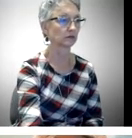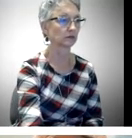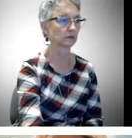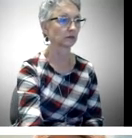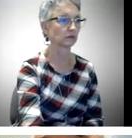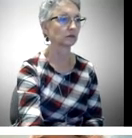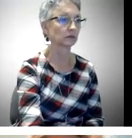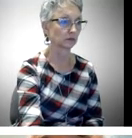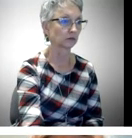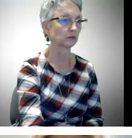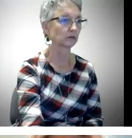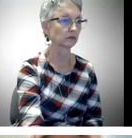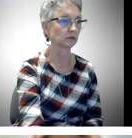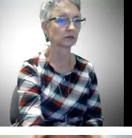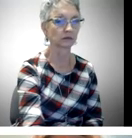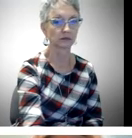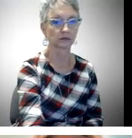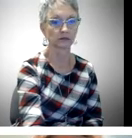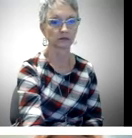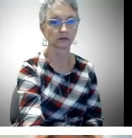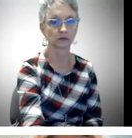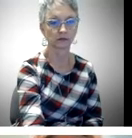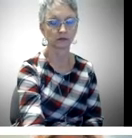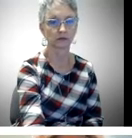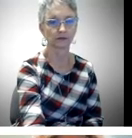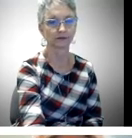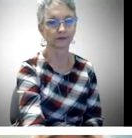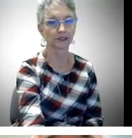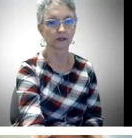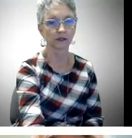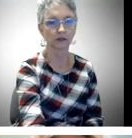open to hearing their suggestions. Next slide.